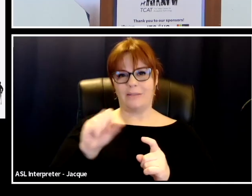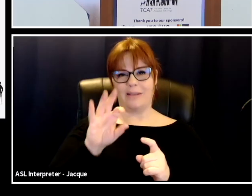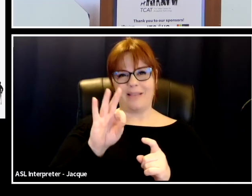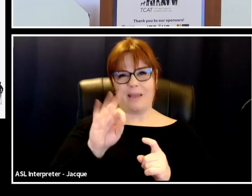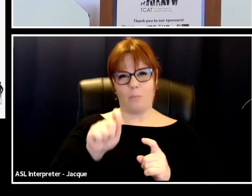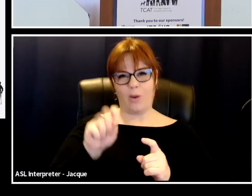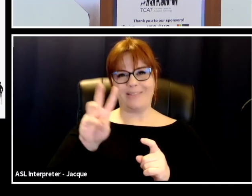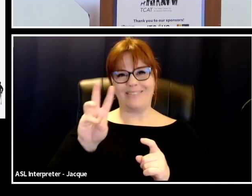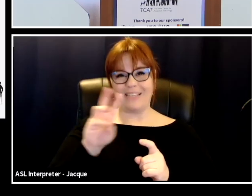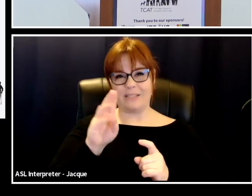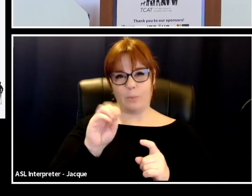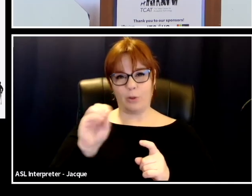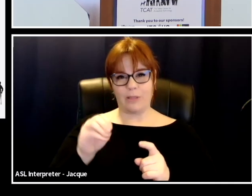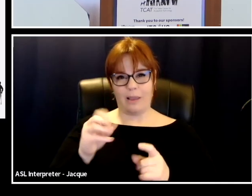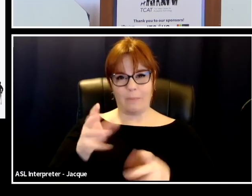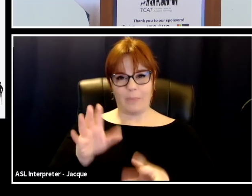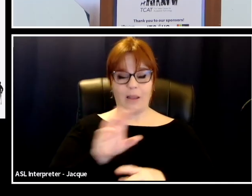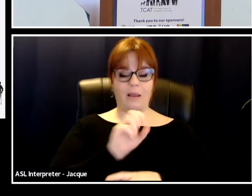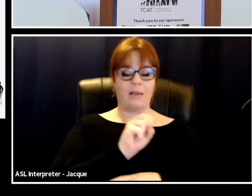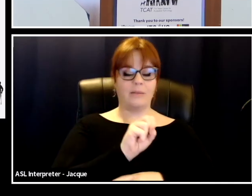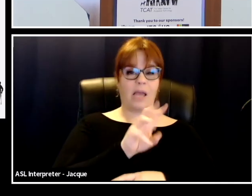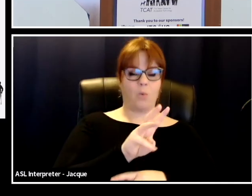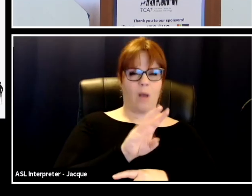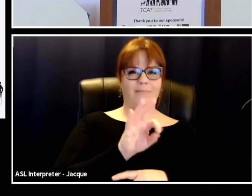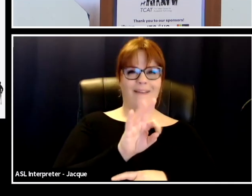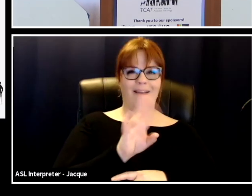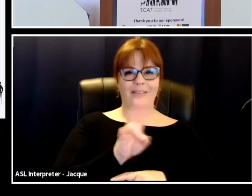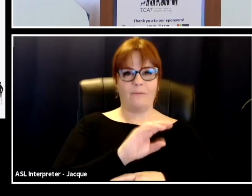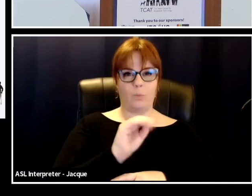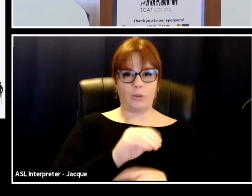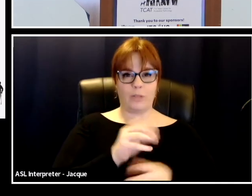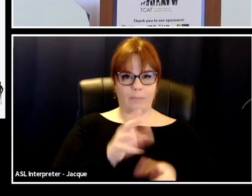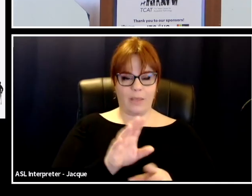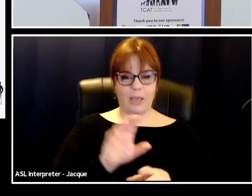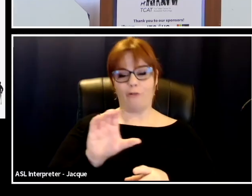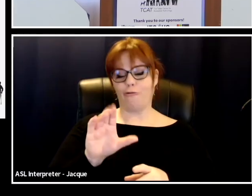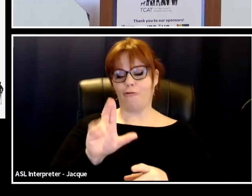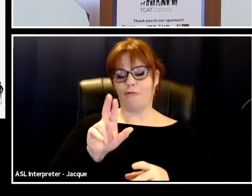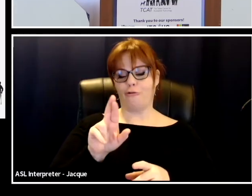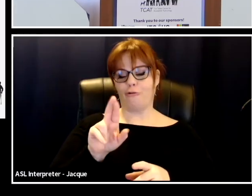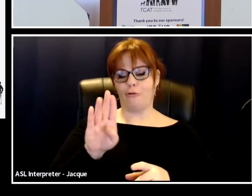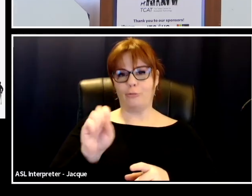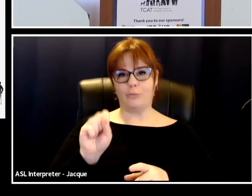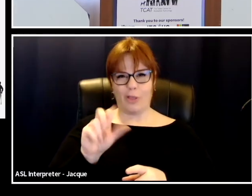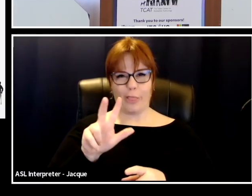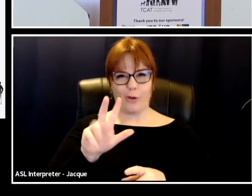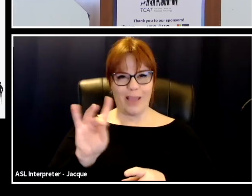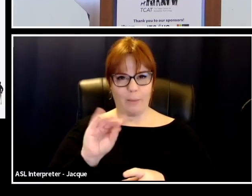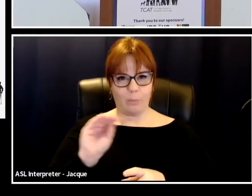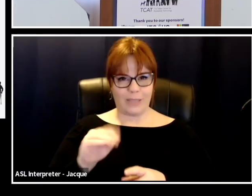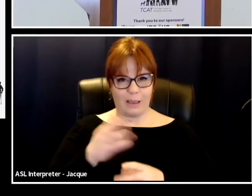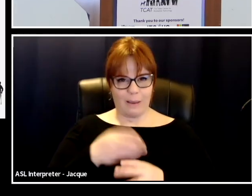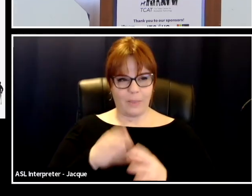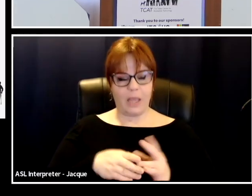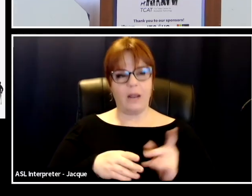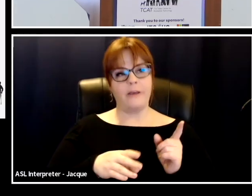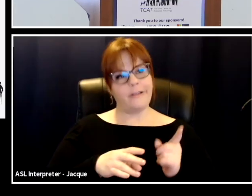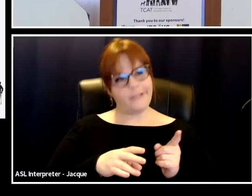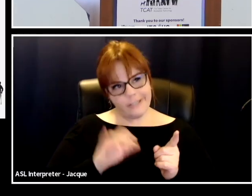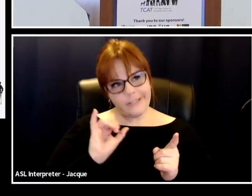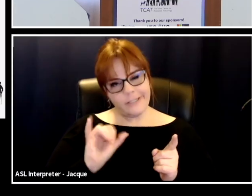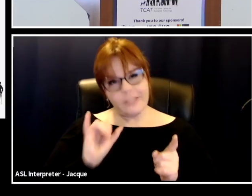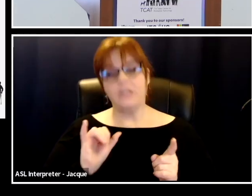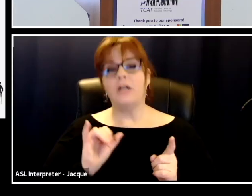complete. Meanwhile, sidewalks is, you know, 97% complete, curbs 38%. So the kind of takeaway here is